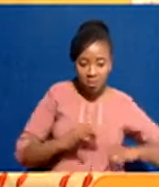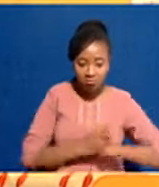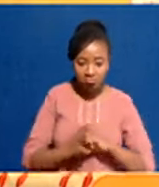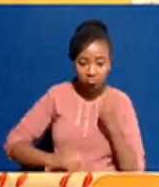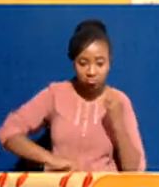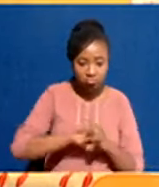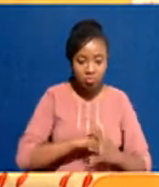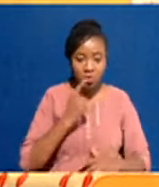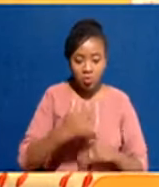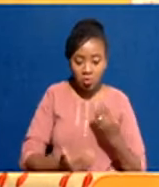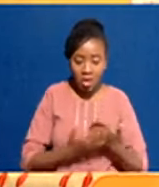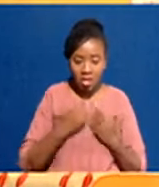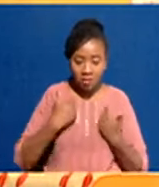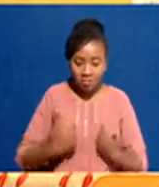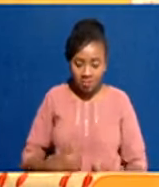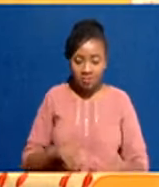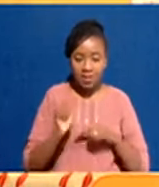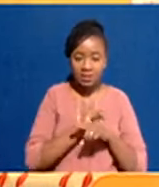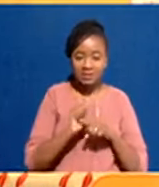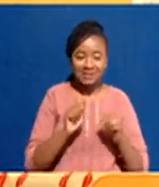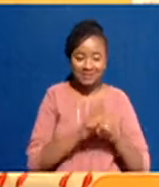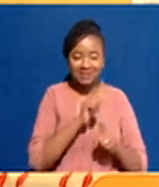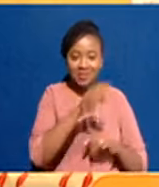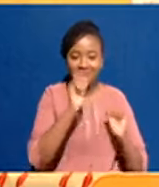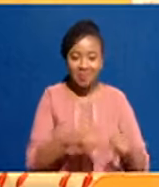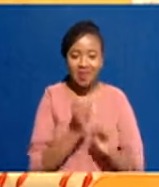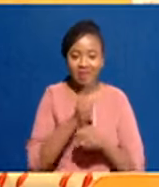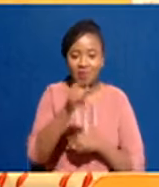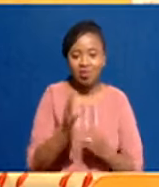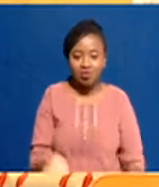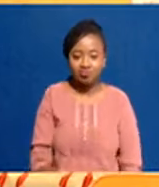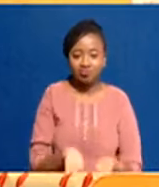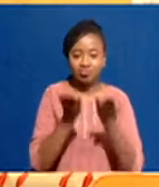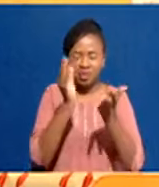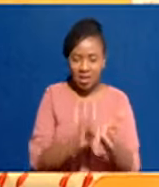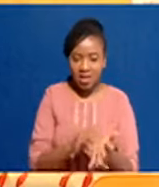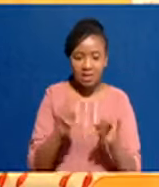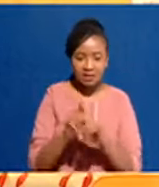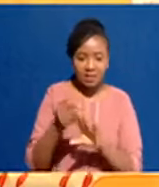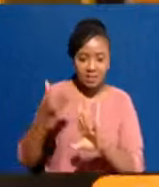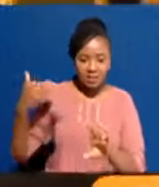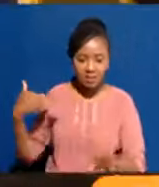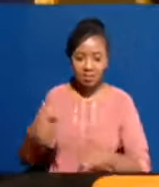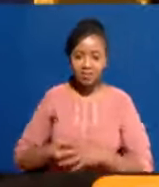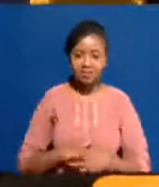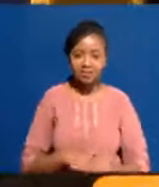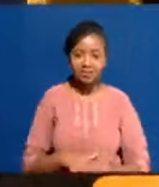karibu sana wenye wanakutrainisha pia hao ndio wanaweza kufanya at least tena uweze kurudi tena vile ulikuwa.